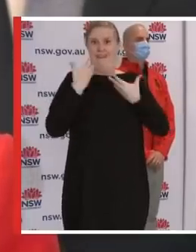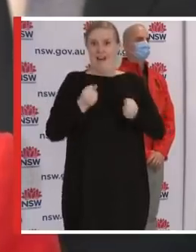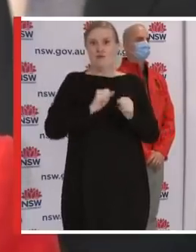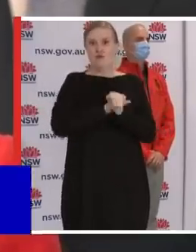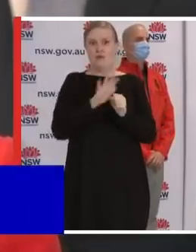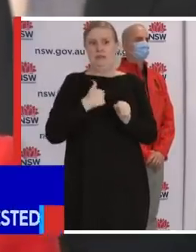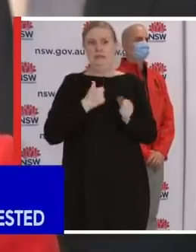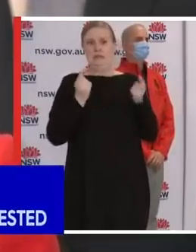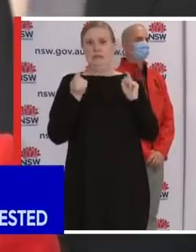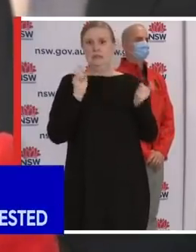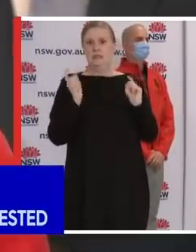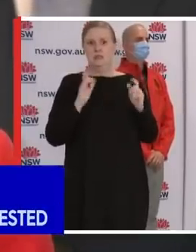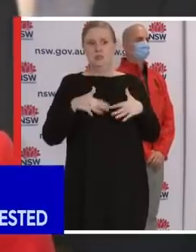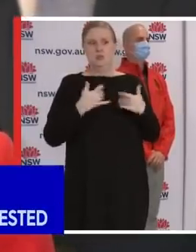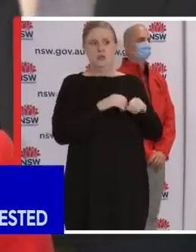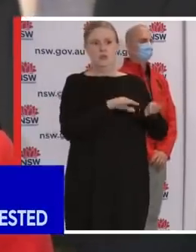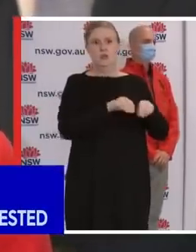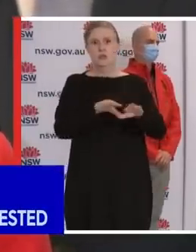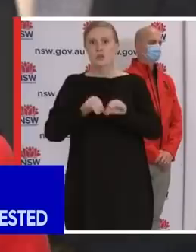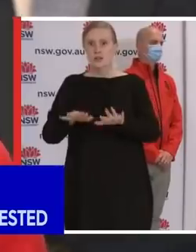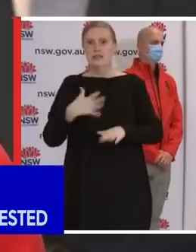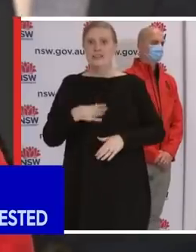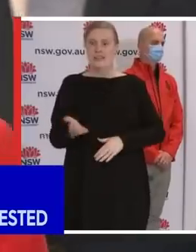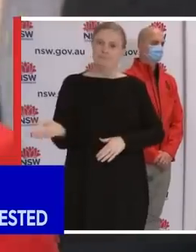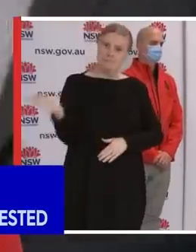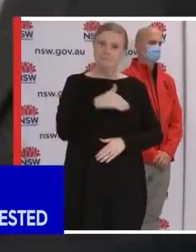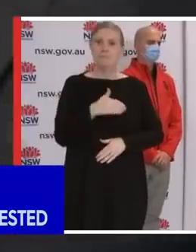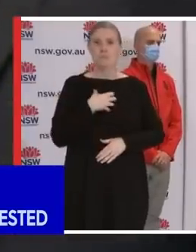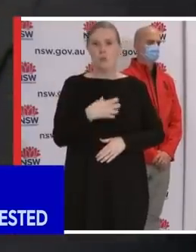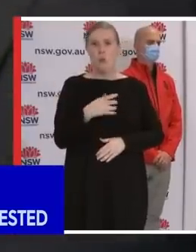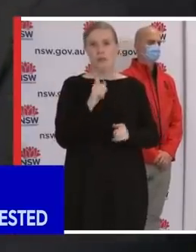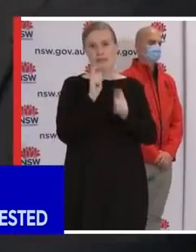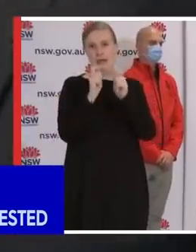numbers increase in that area, and we'll be monitoring that closely.